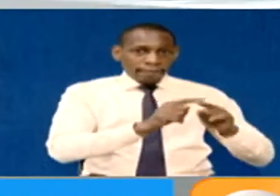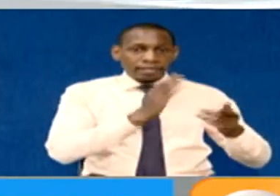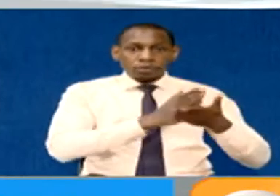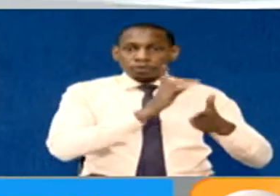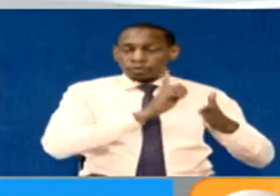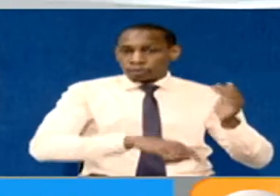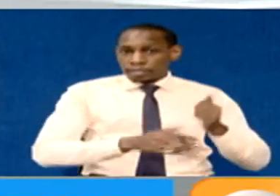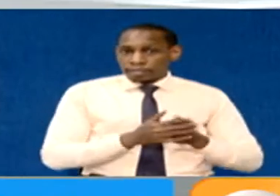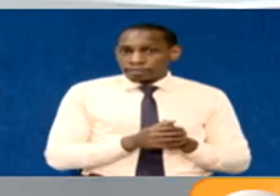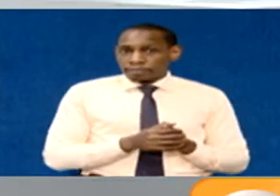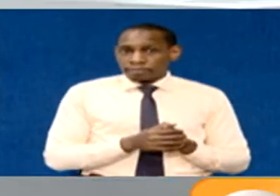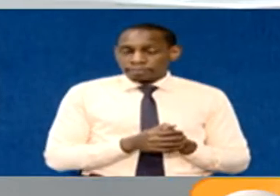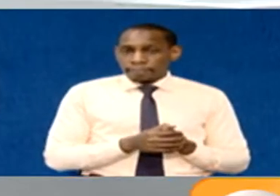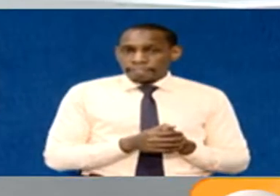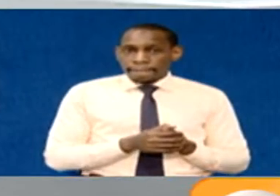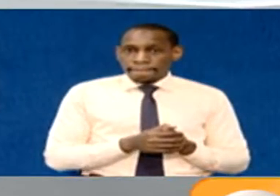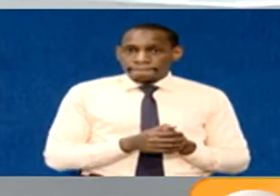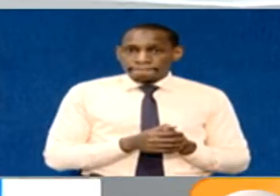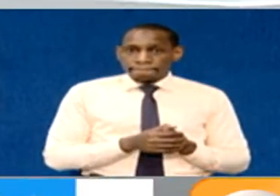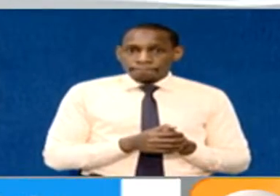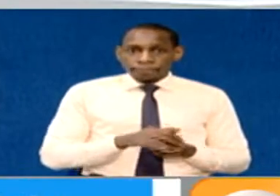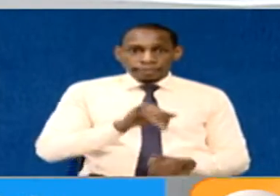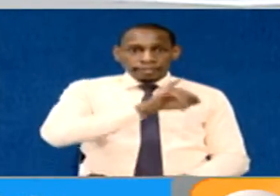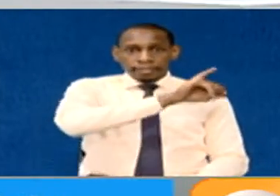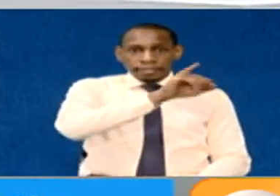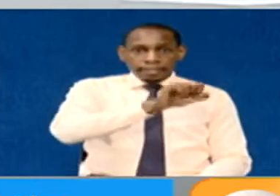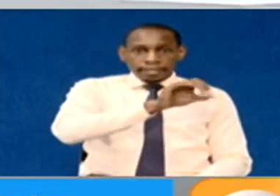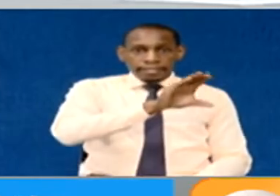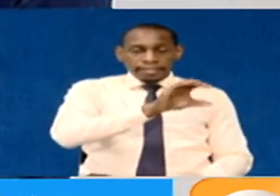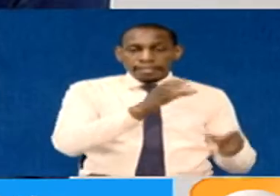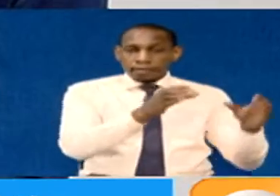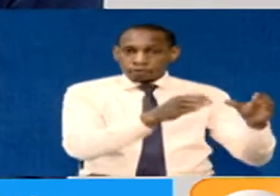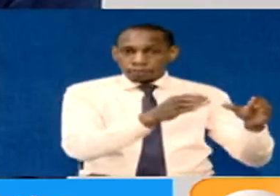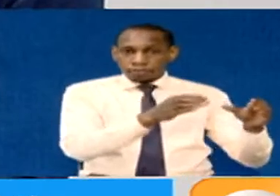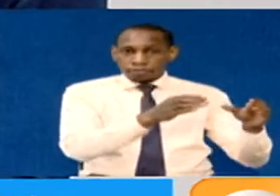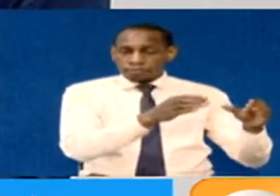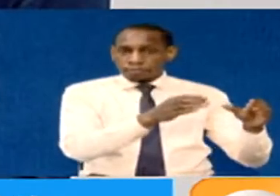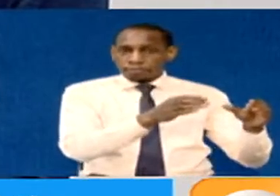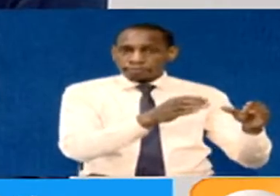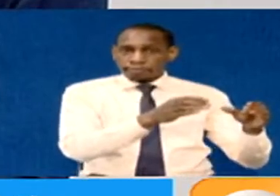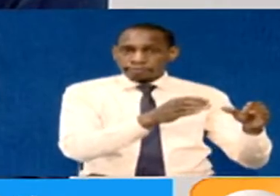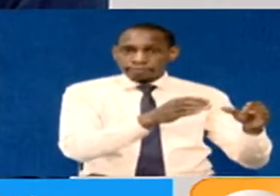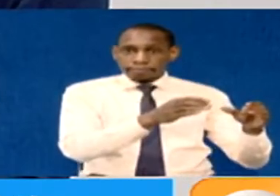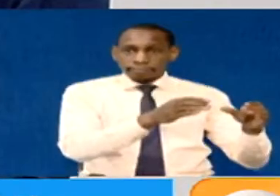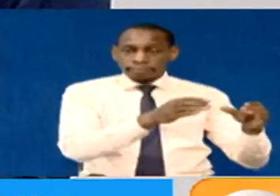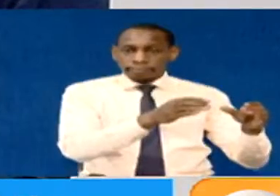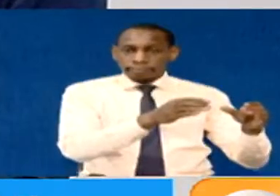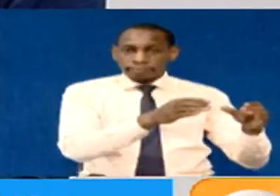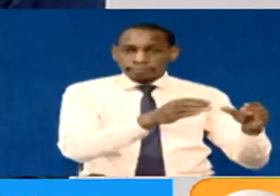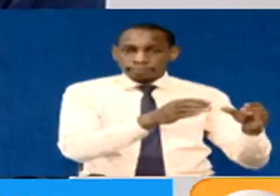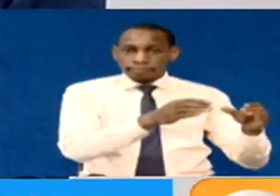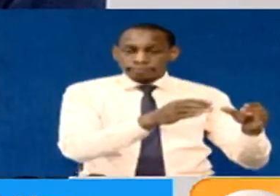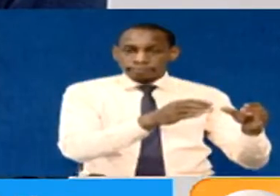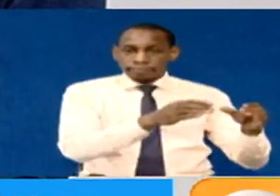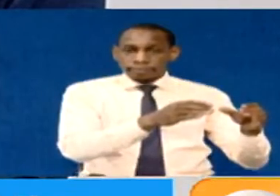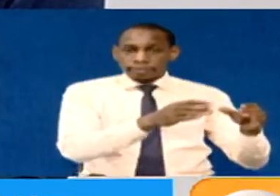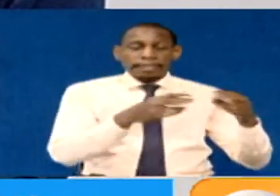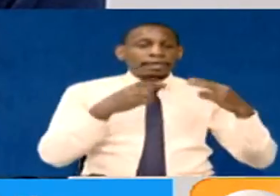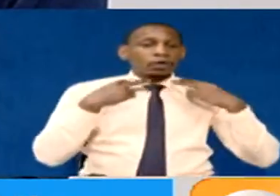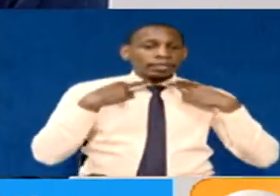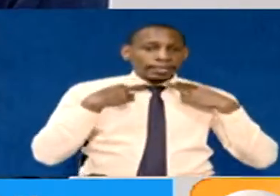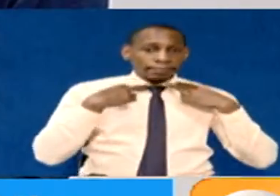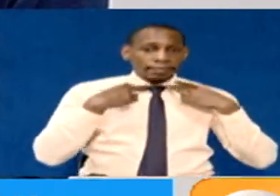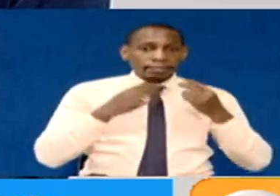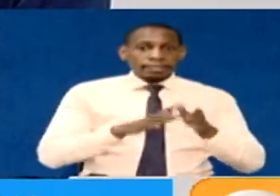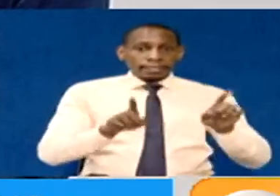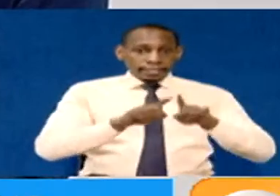the matter is that here we are with a JSC that is essentially on the cross, as it were. These